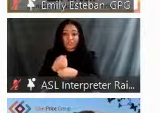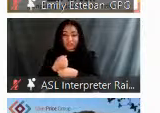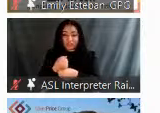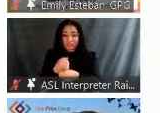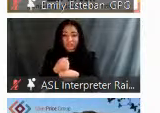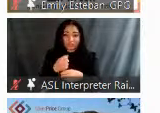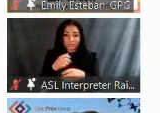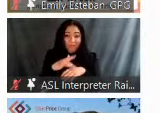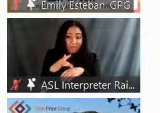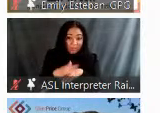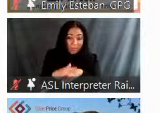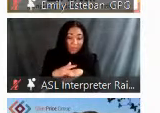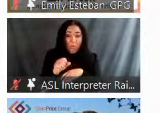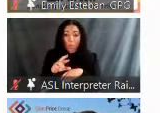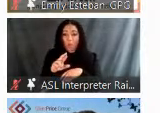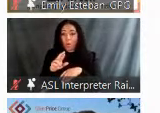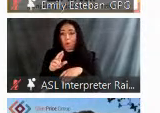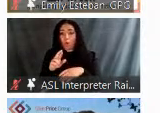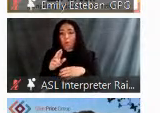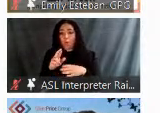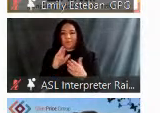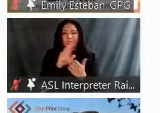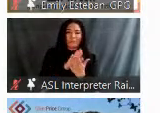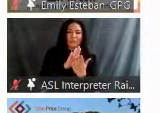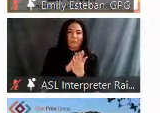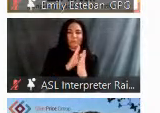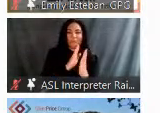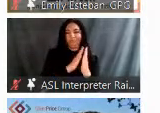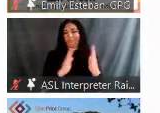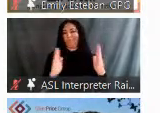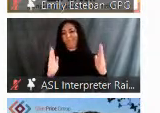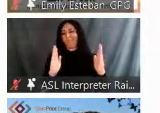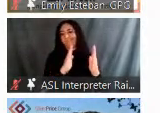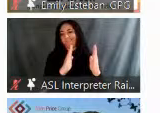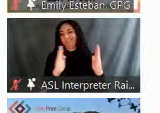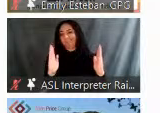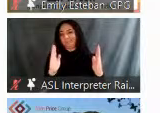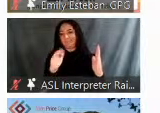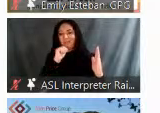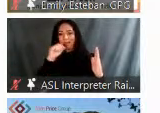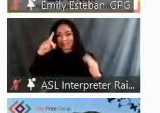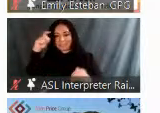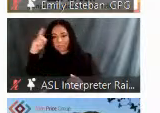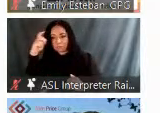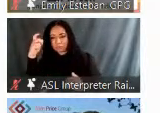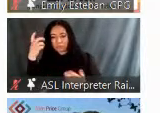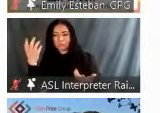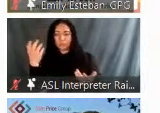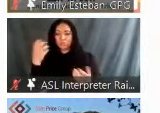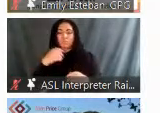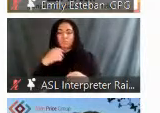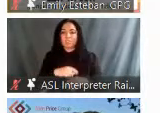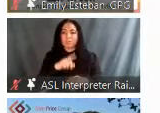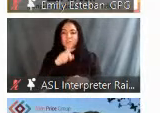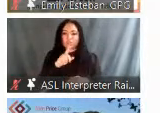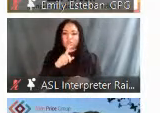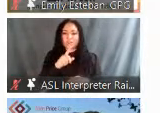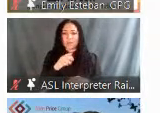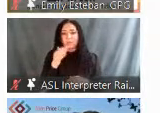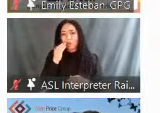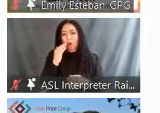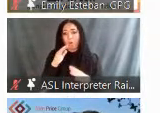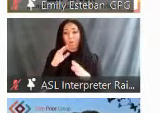or only through the school year, to make sure that we're looking at